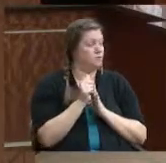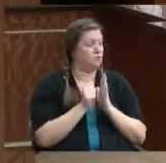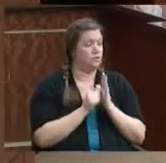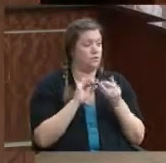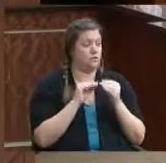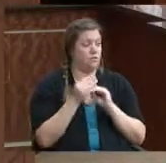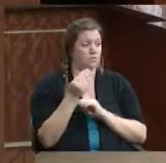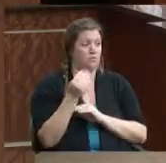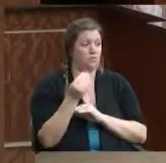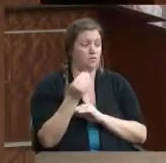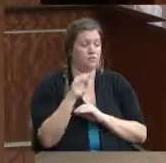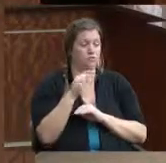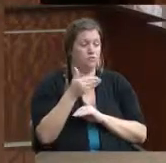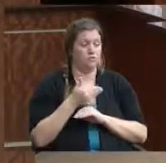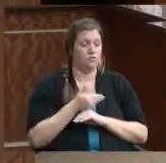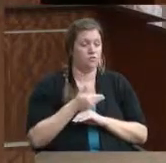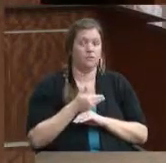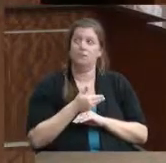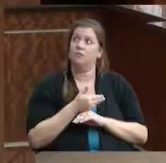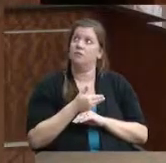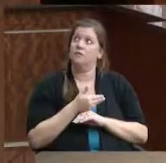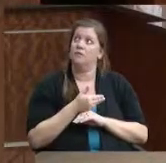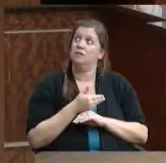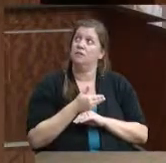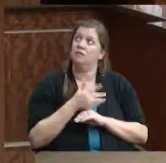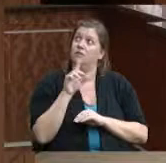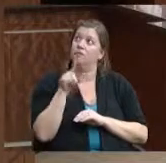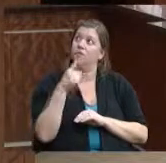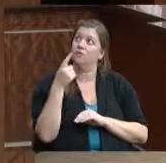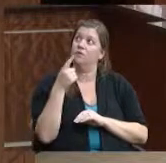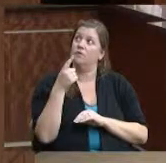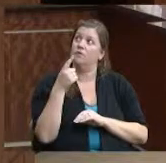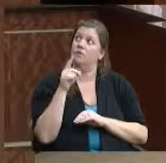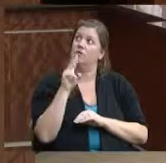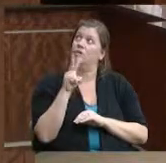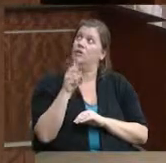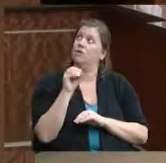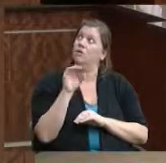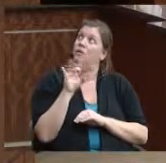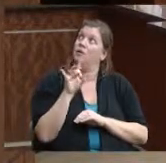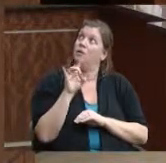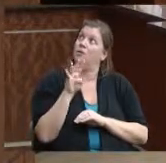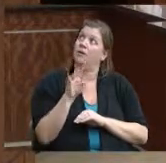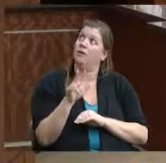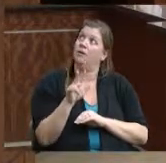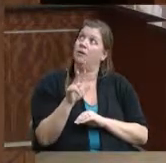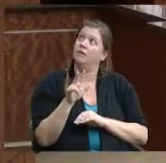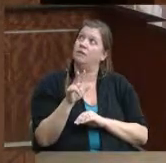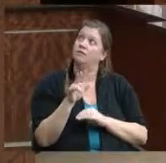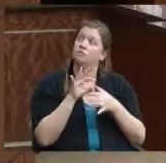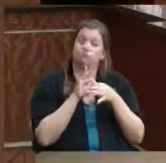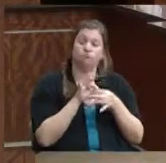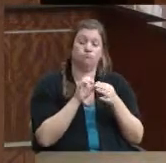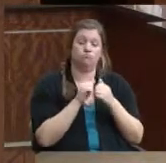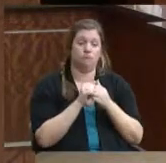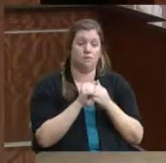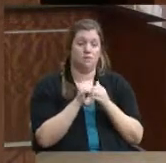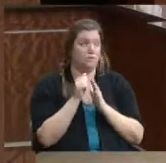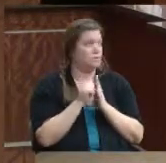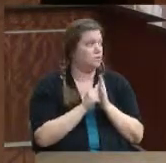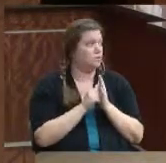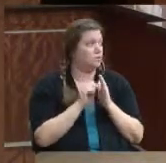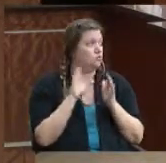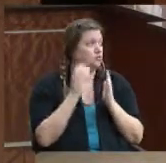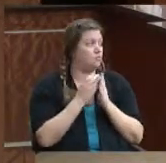item 14 is the introduction and first public hearing on ordinance number 1813, an ordinance to amend